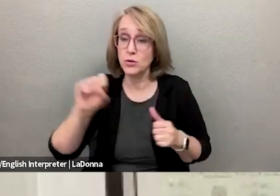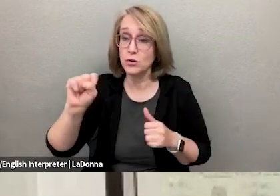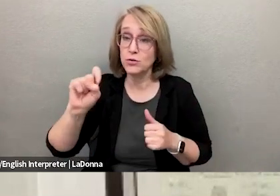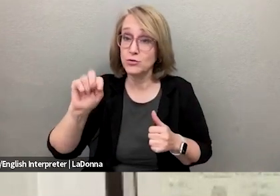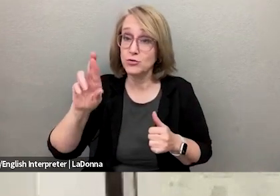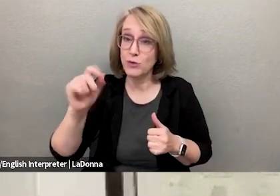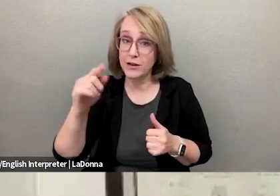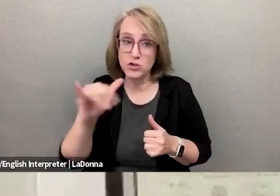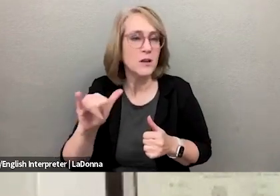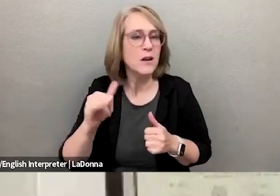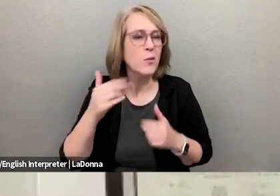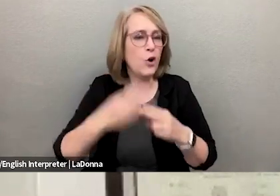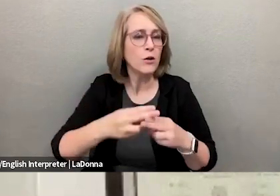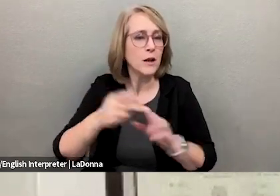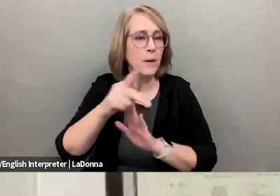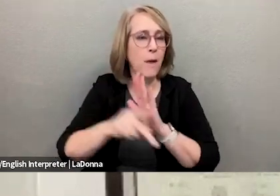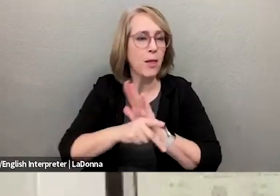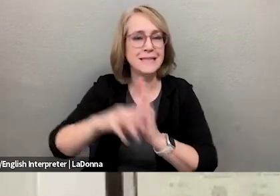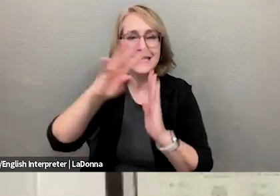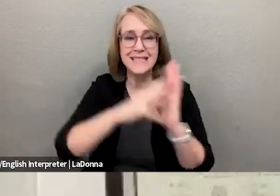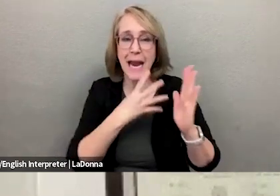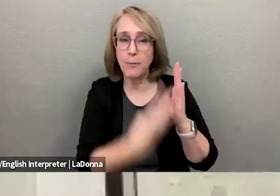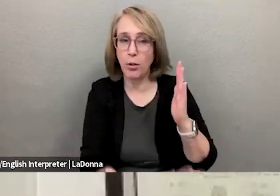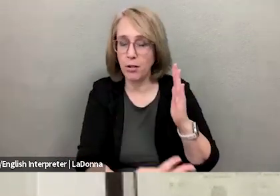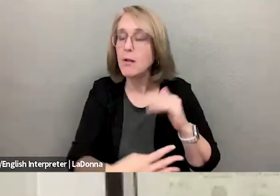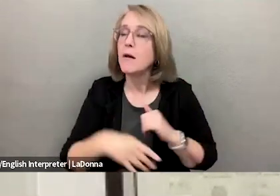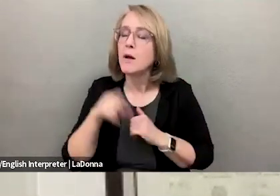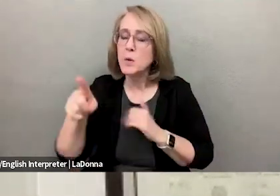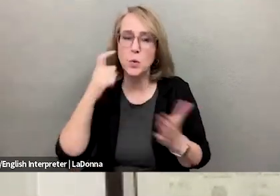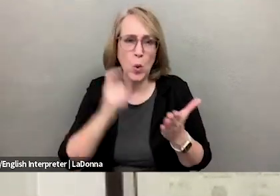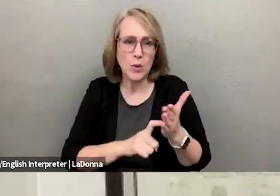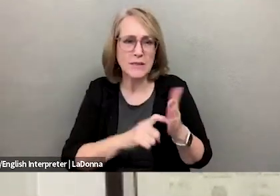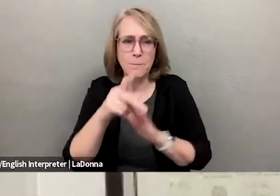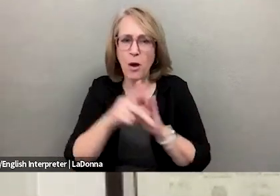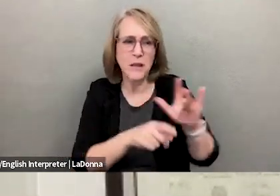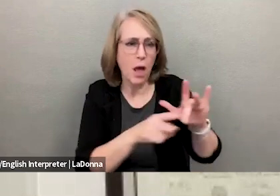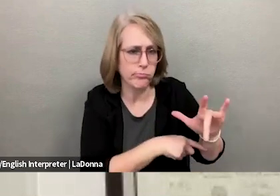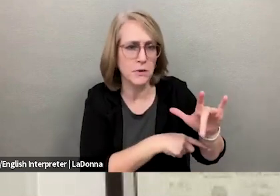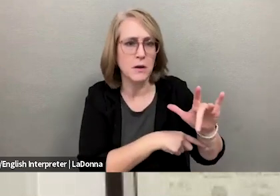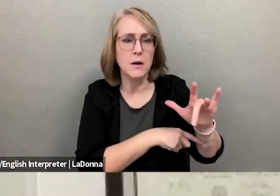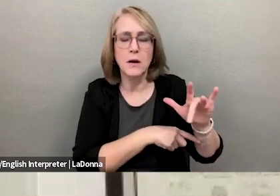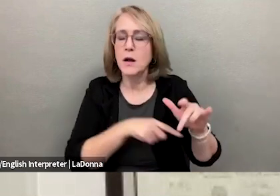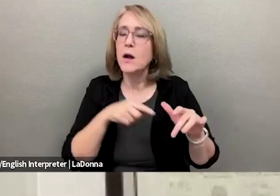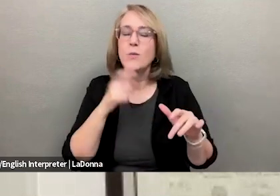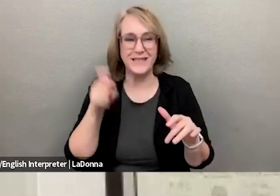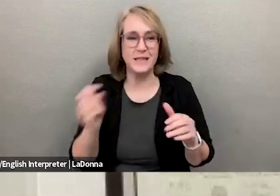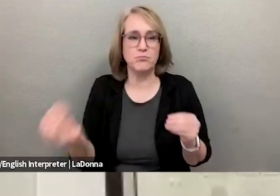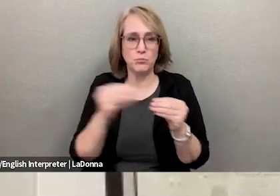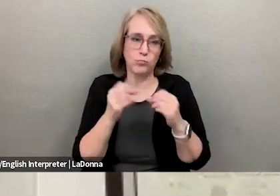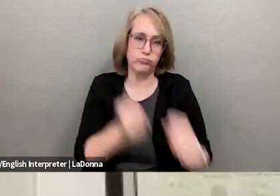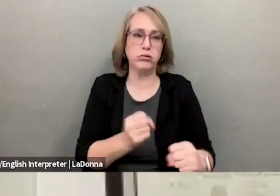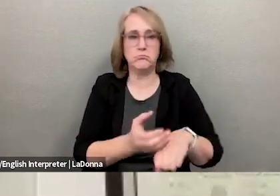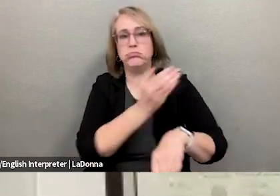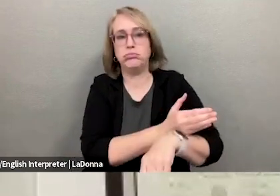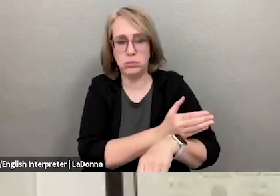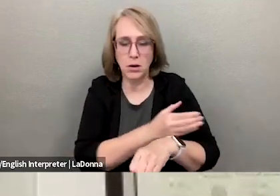half, a policy table, continuing to develop that around where you see opportunities for continued leadership from those